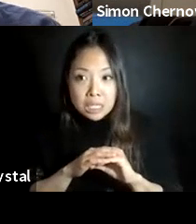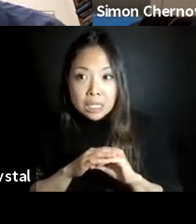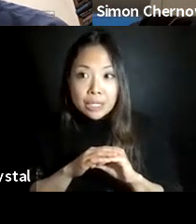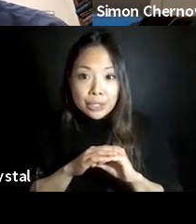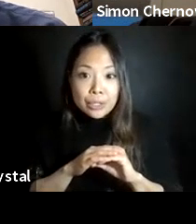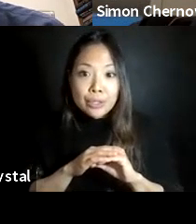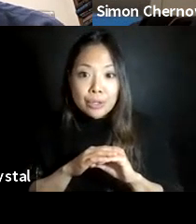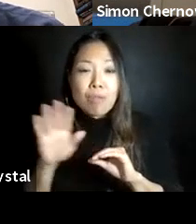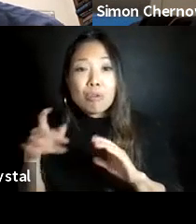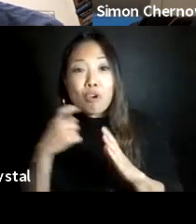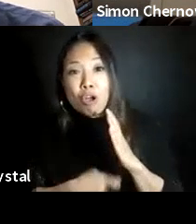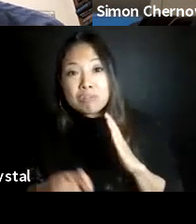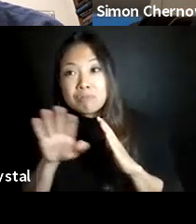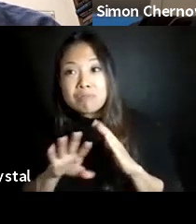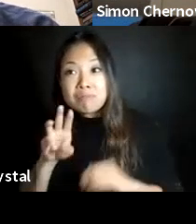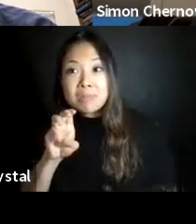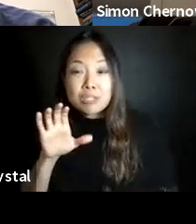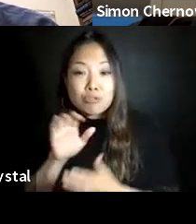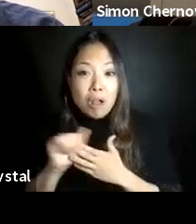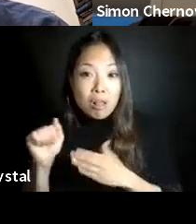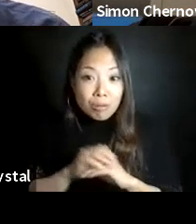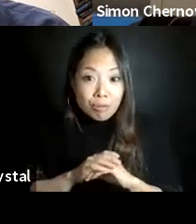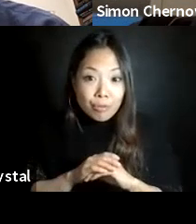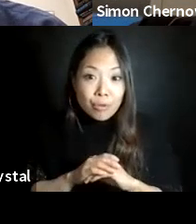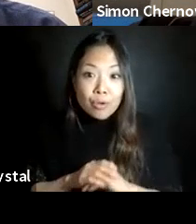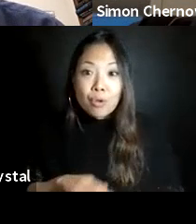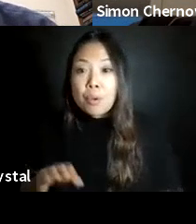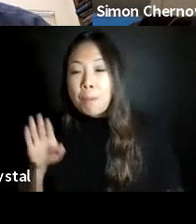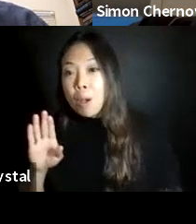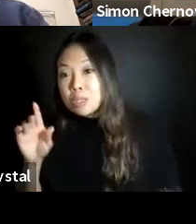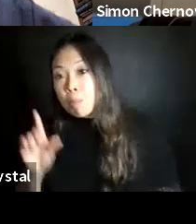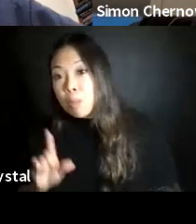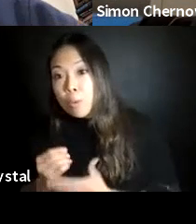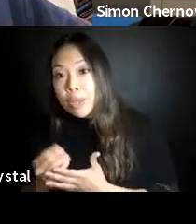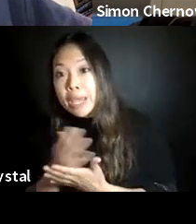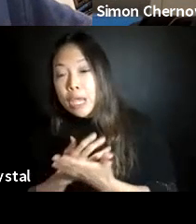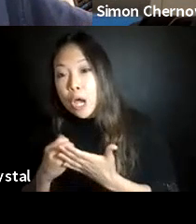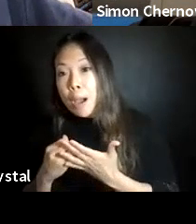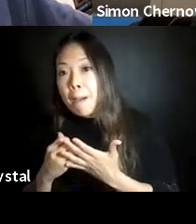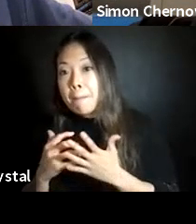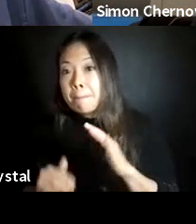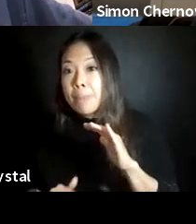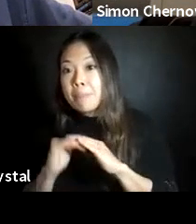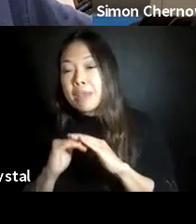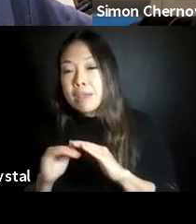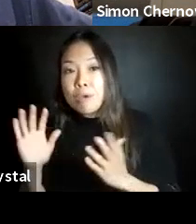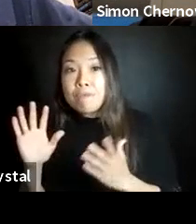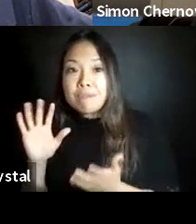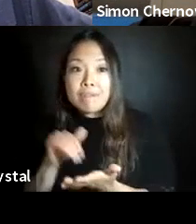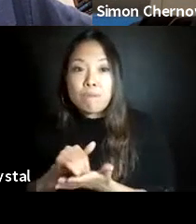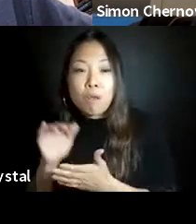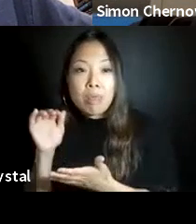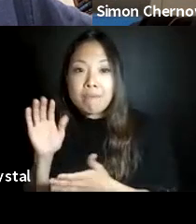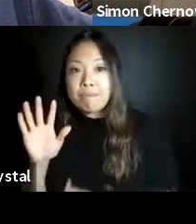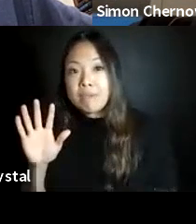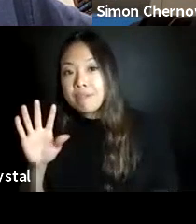cost is about $600. Boston low-income threshold for a family of 4 is $54,000. Let's